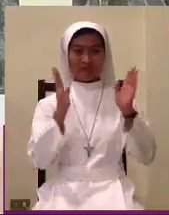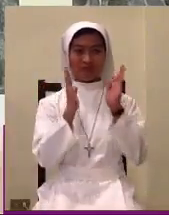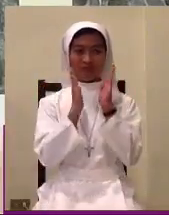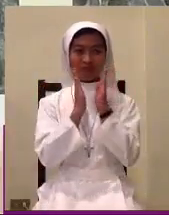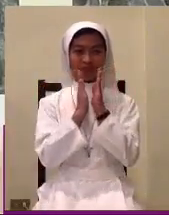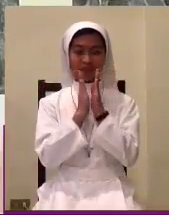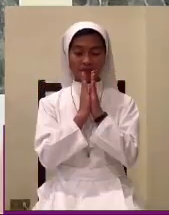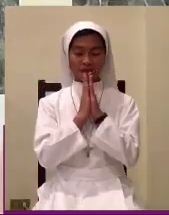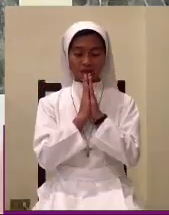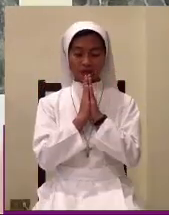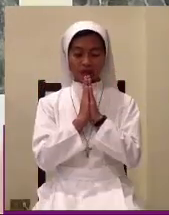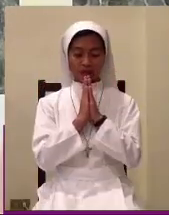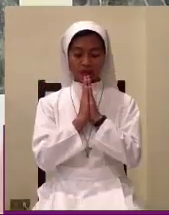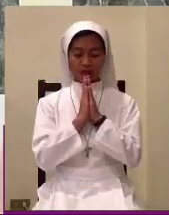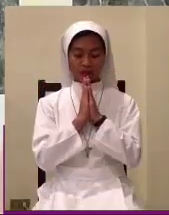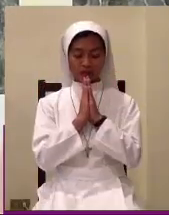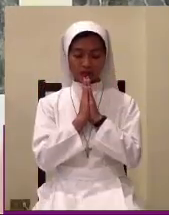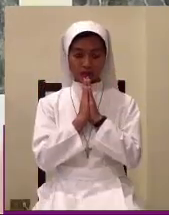Spirit.